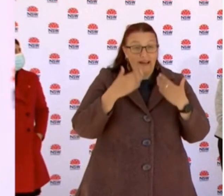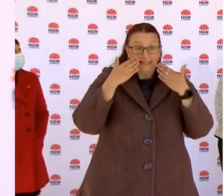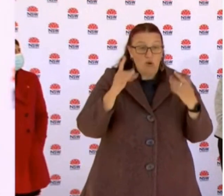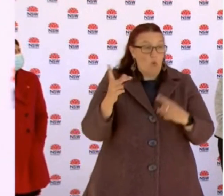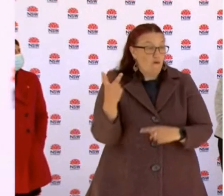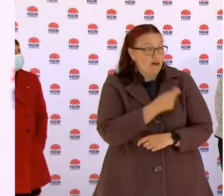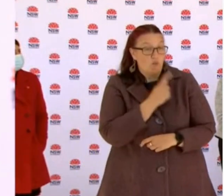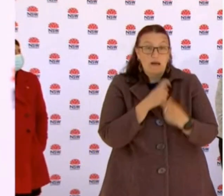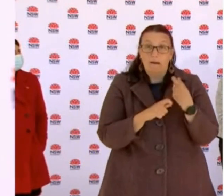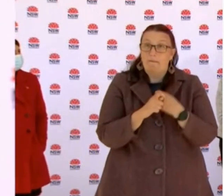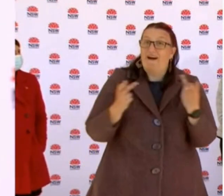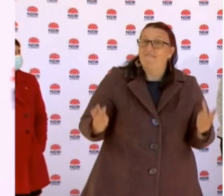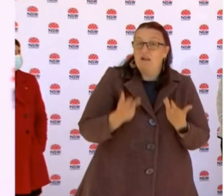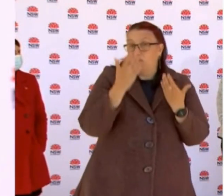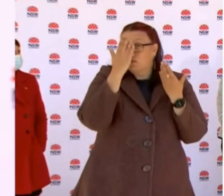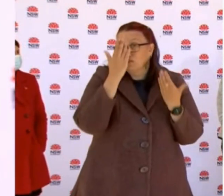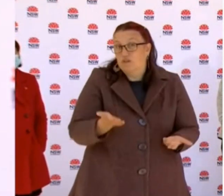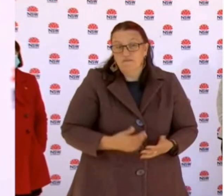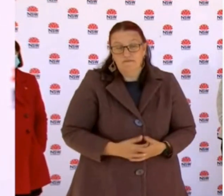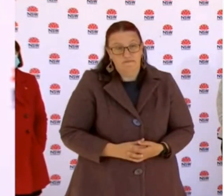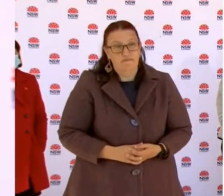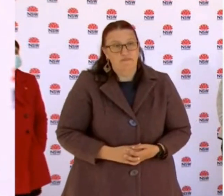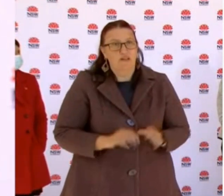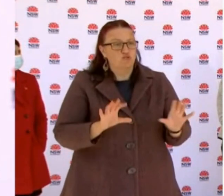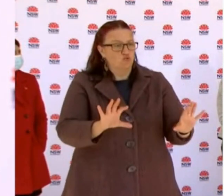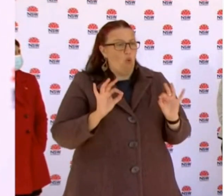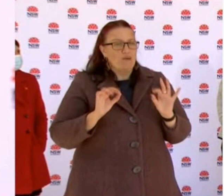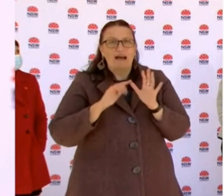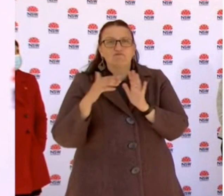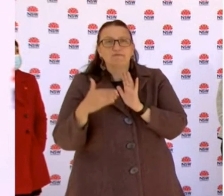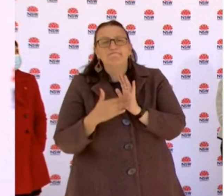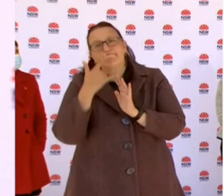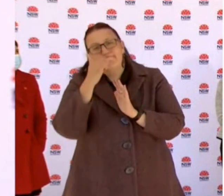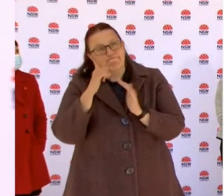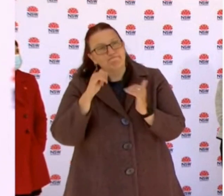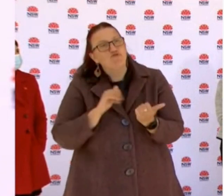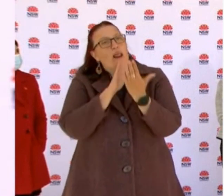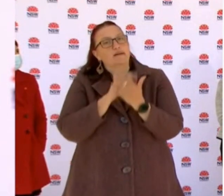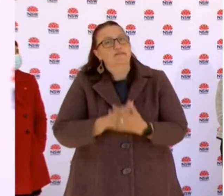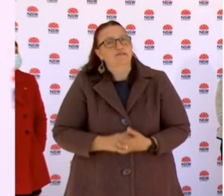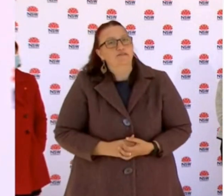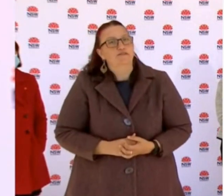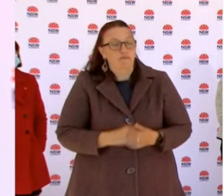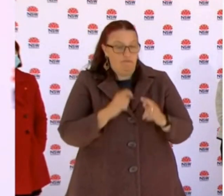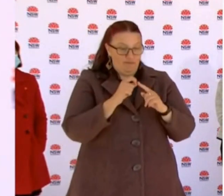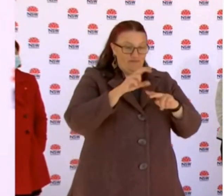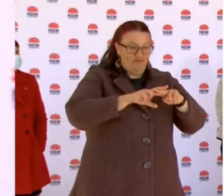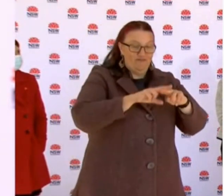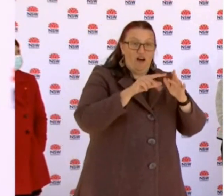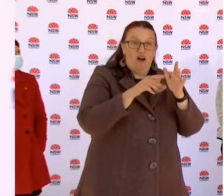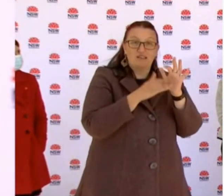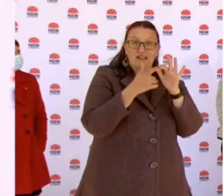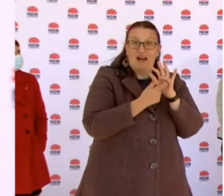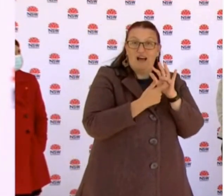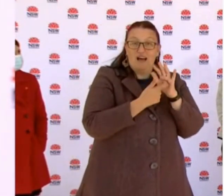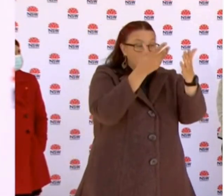vaccines would become available. Of course, the choice of AstraZeneca has had its challenges, and Pfizer supplies haven't been